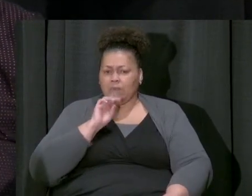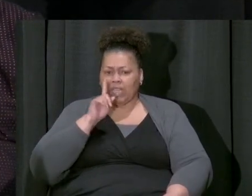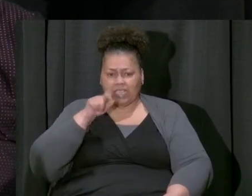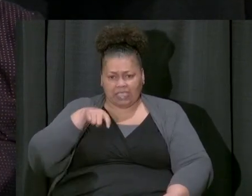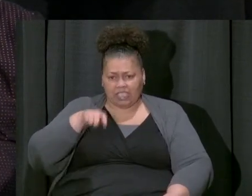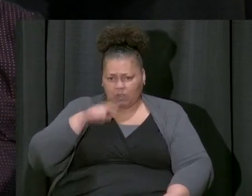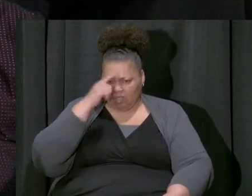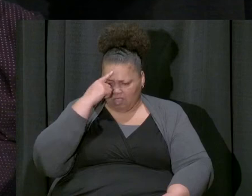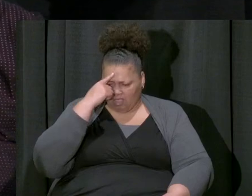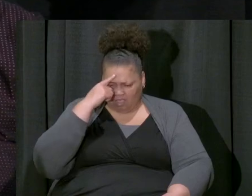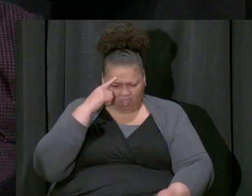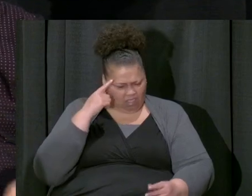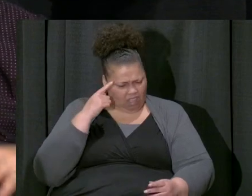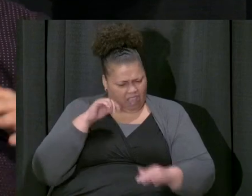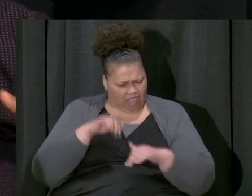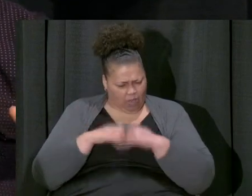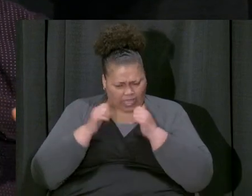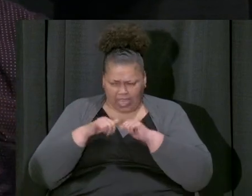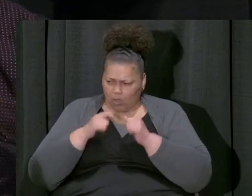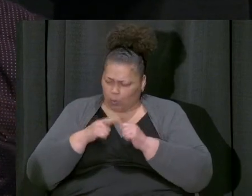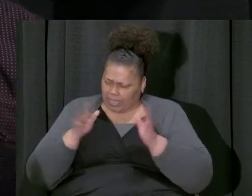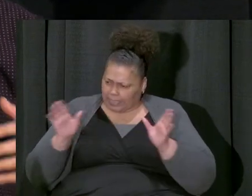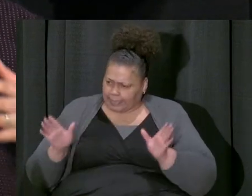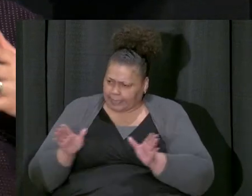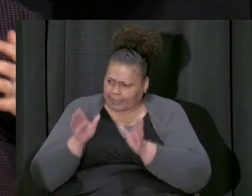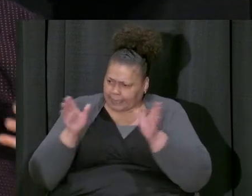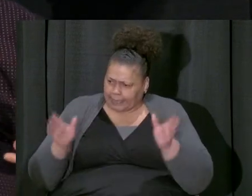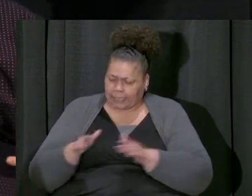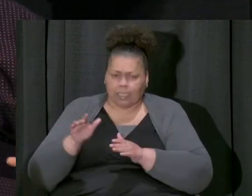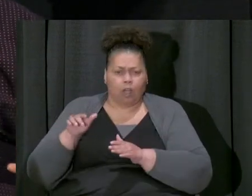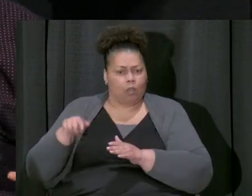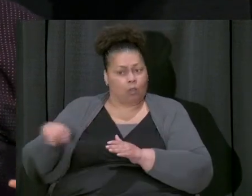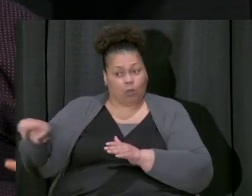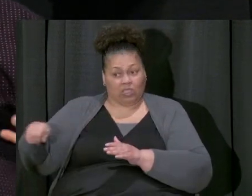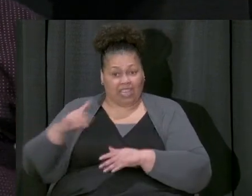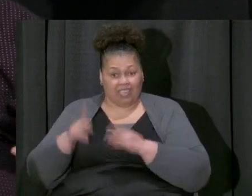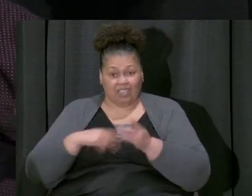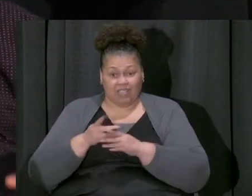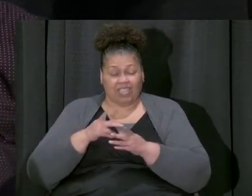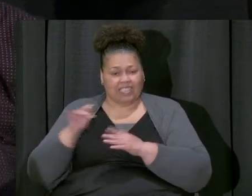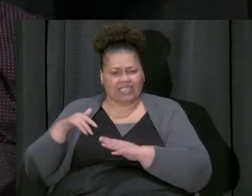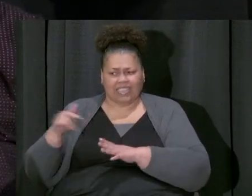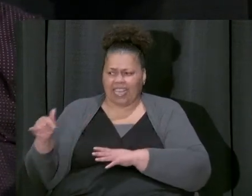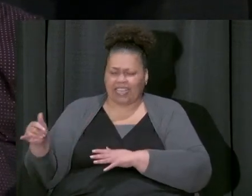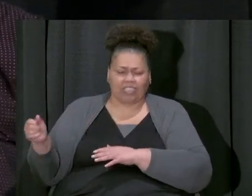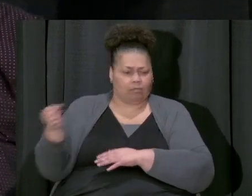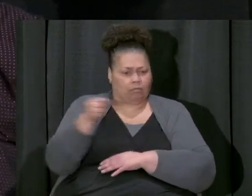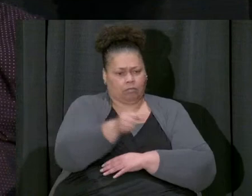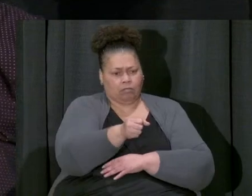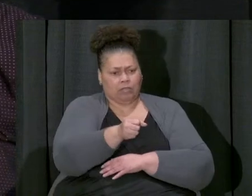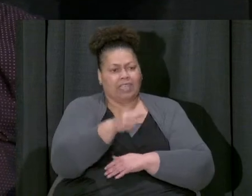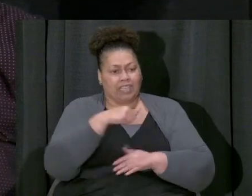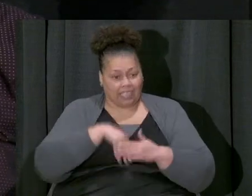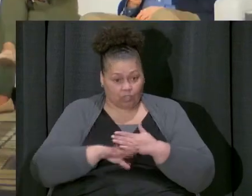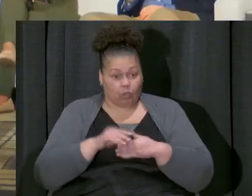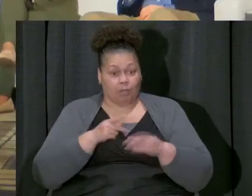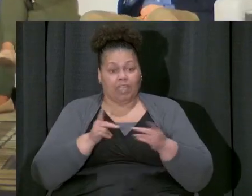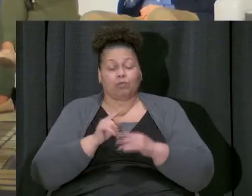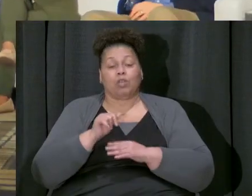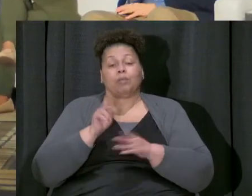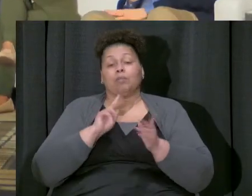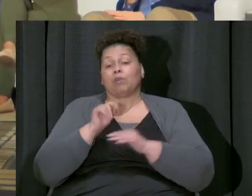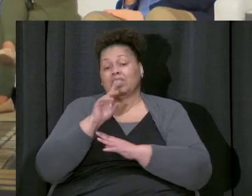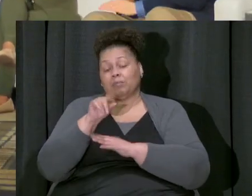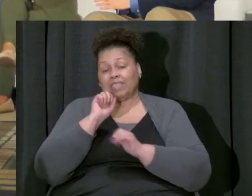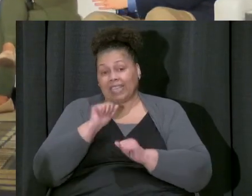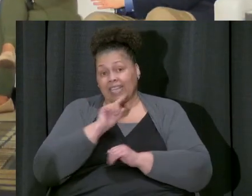how we can accelerate those into places where people with disabilities can actually use them. Excellent, very good. And Greg?